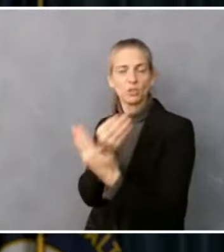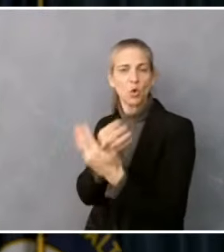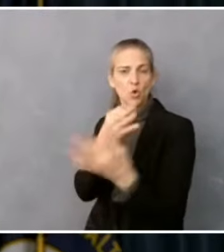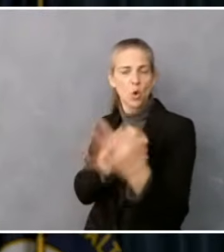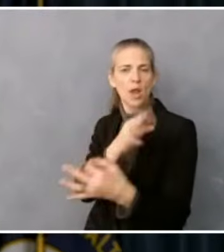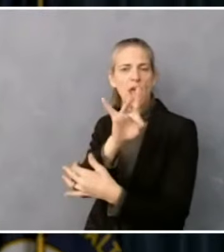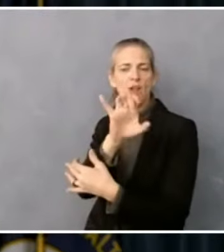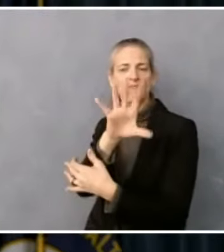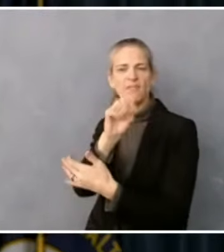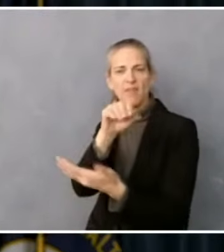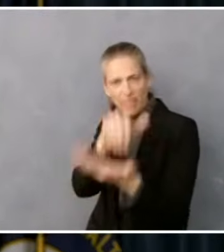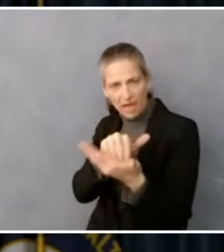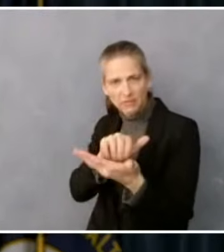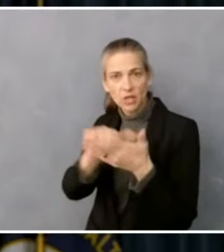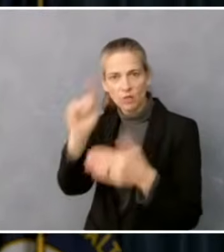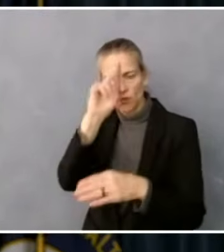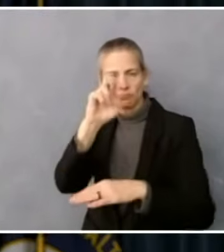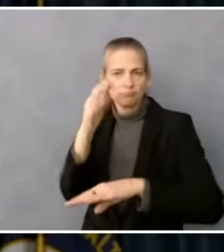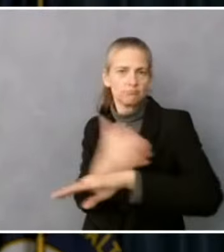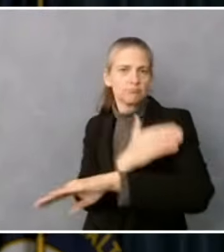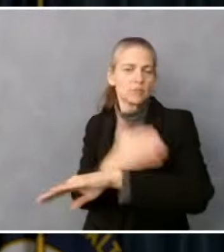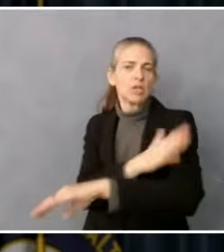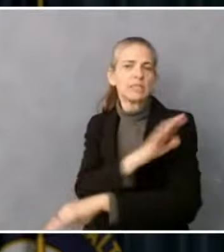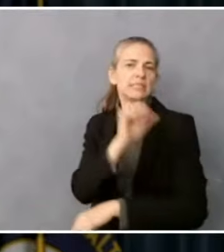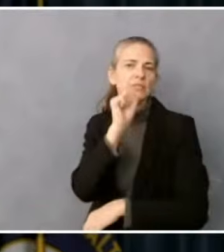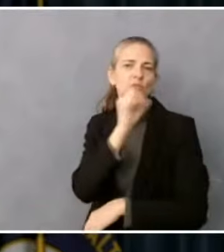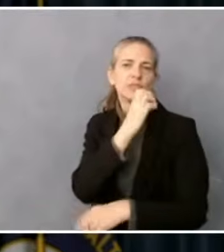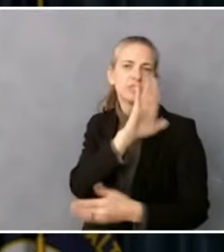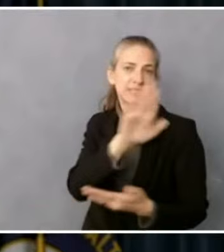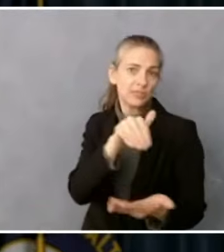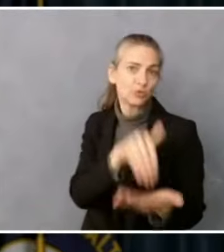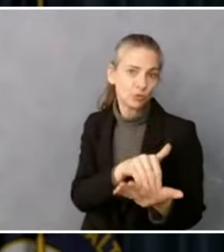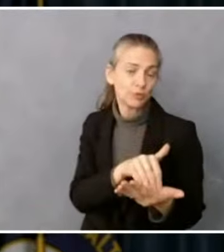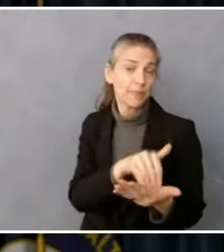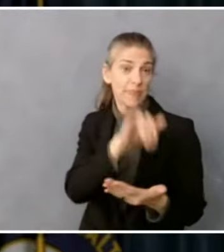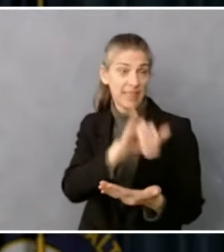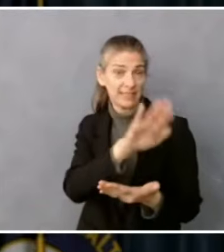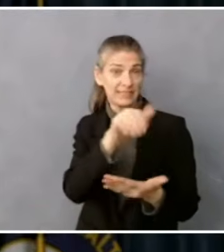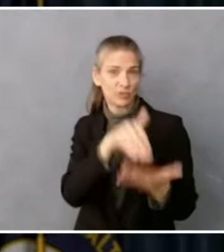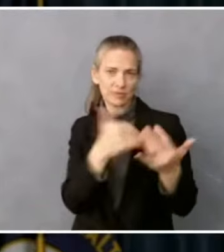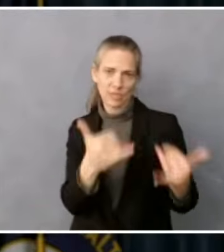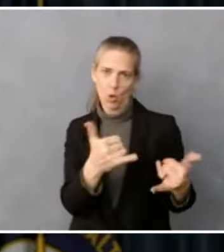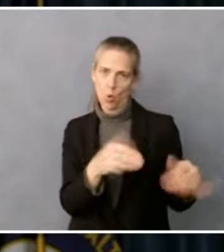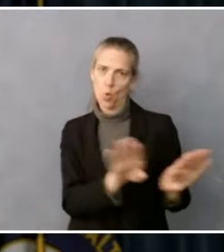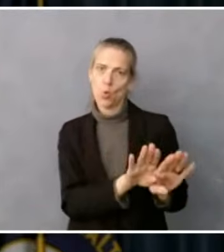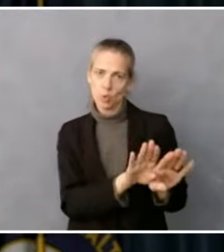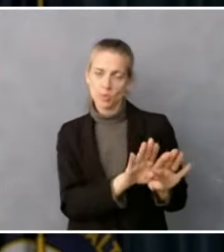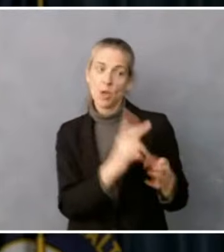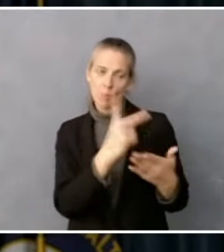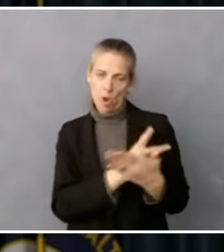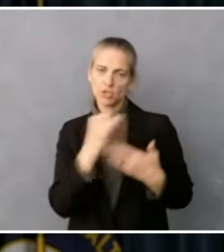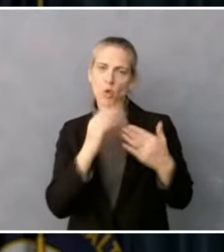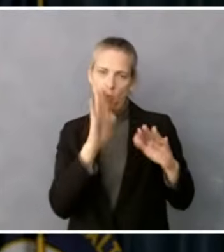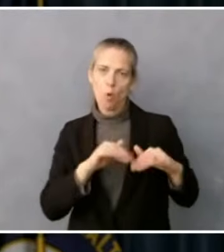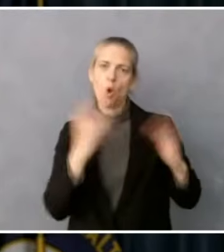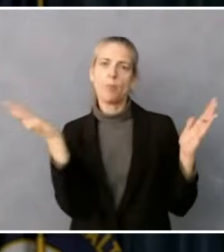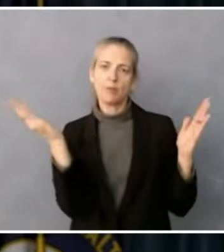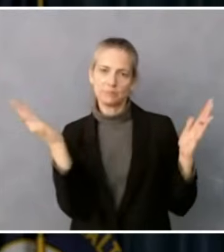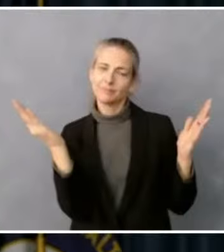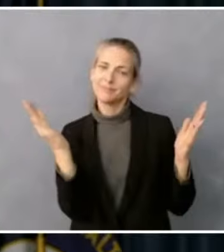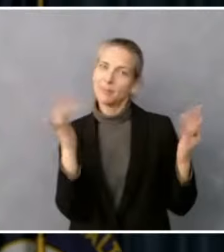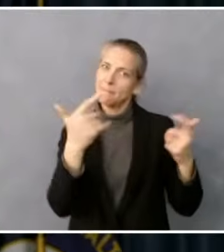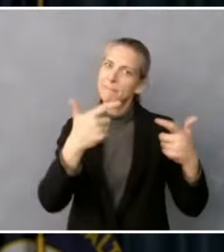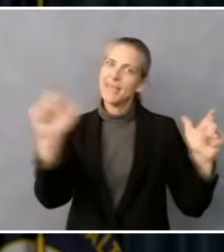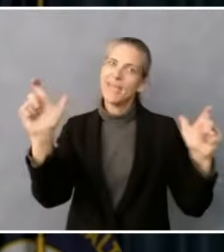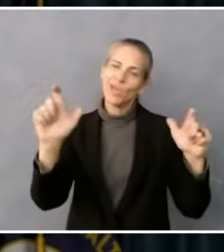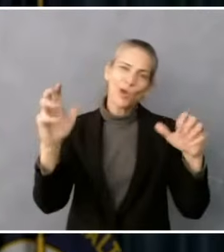$850,000 to renovate the county's Senior Citizens Center. This center is currently closed, and the project will reopen it. It's a big win for the